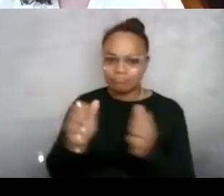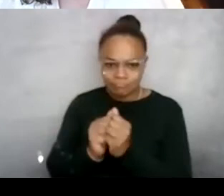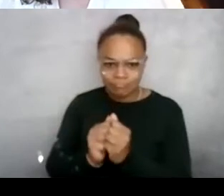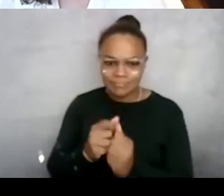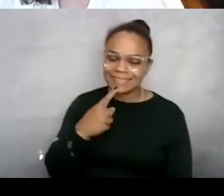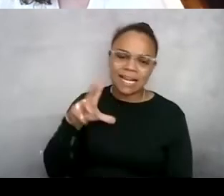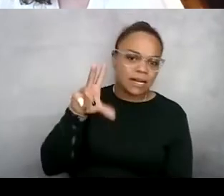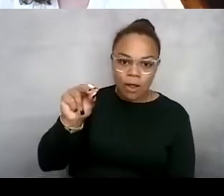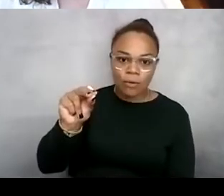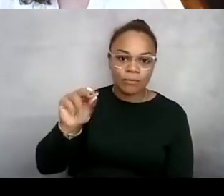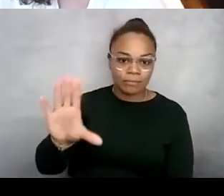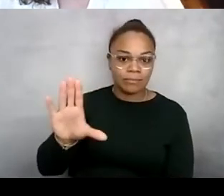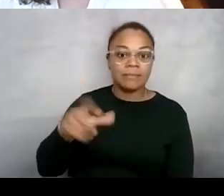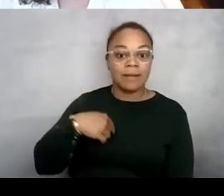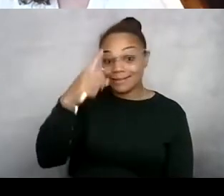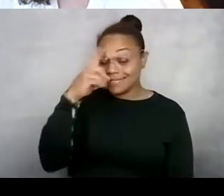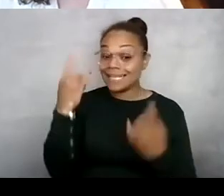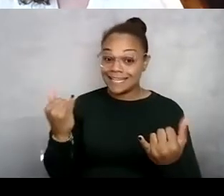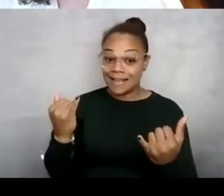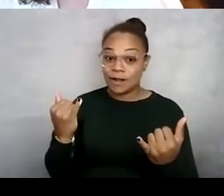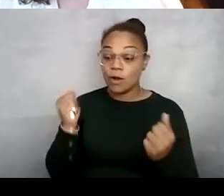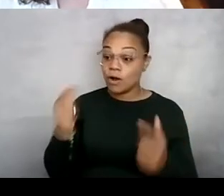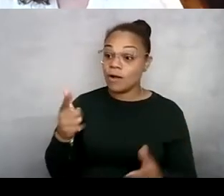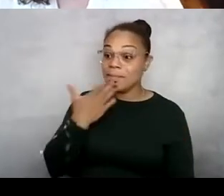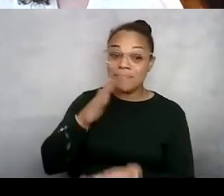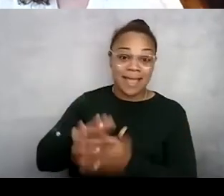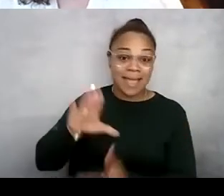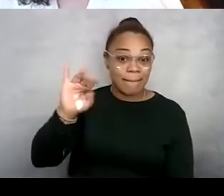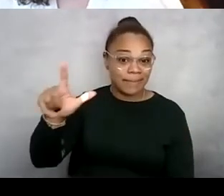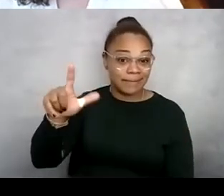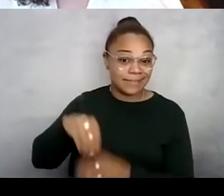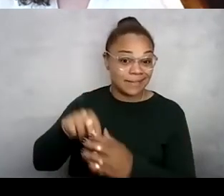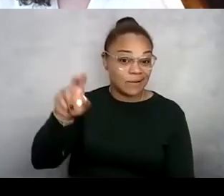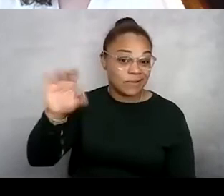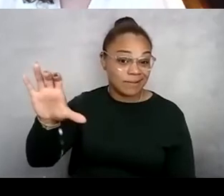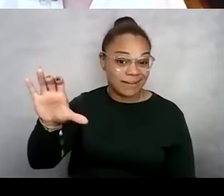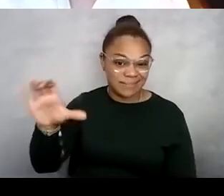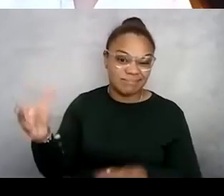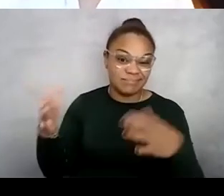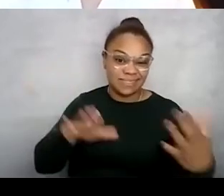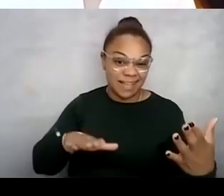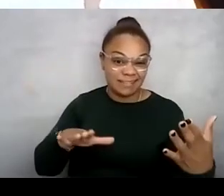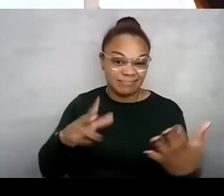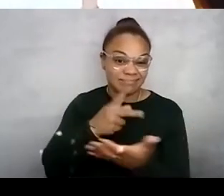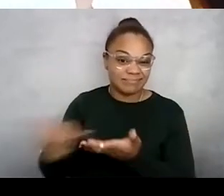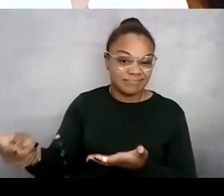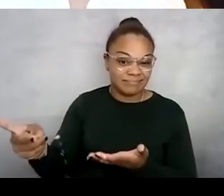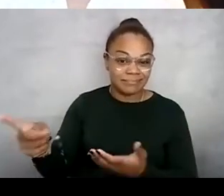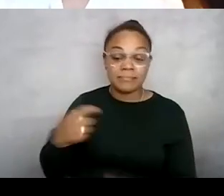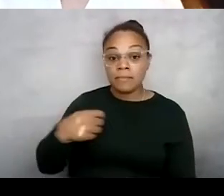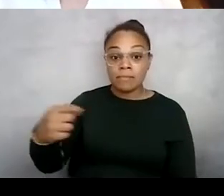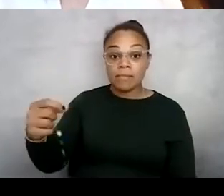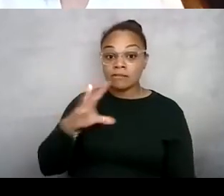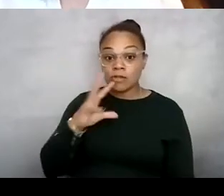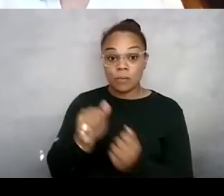it's today, all of those bad bills in North Carolina are dead. And I talked with the